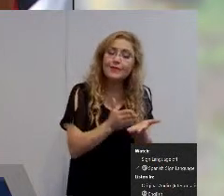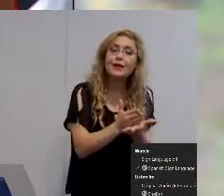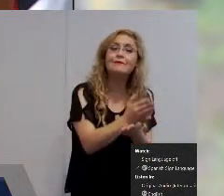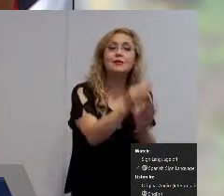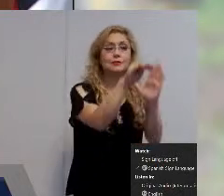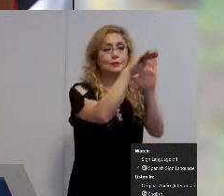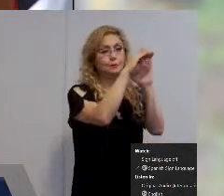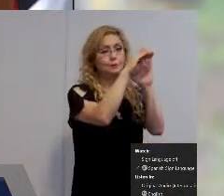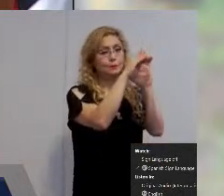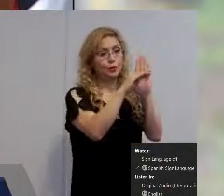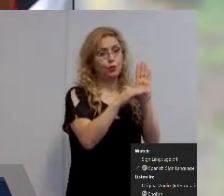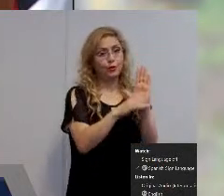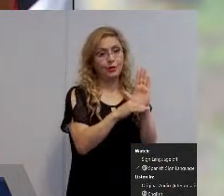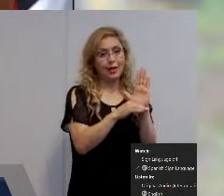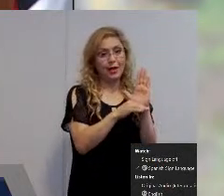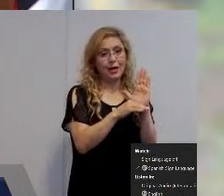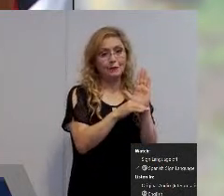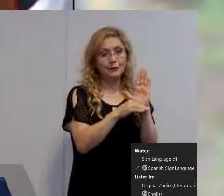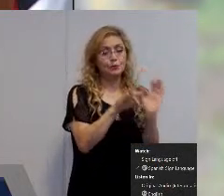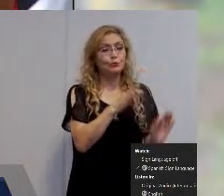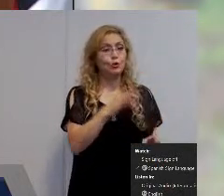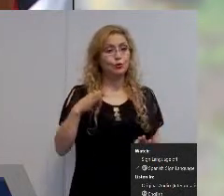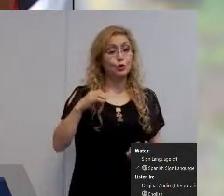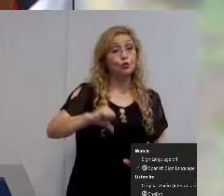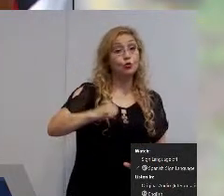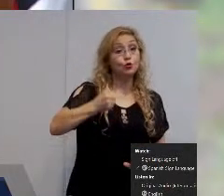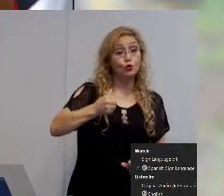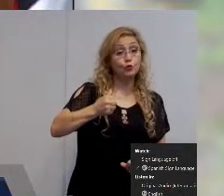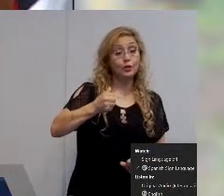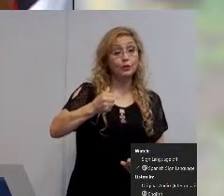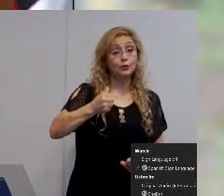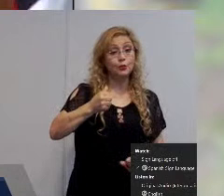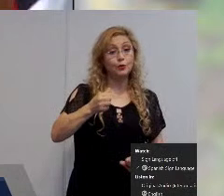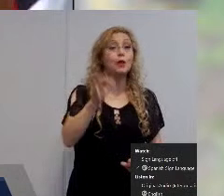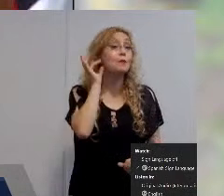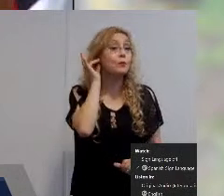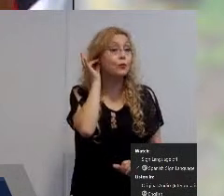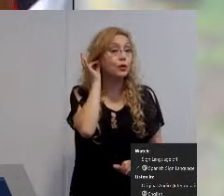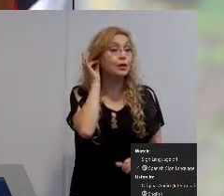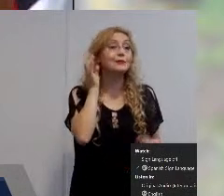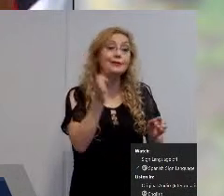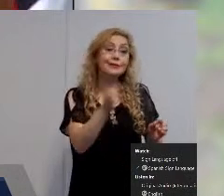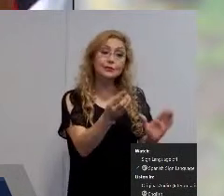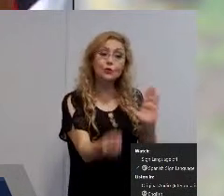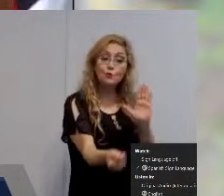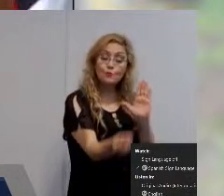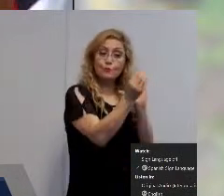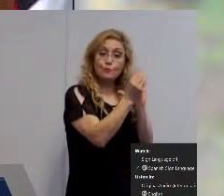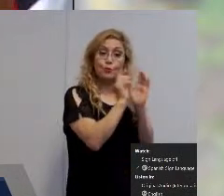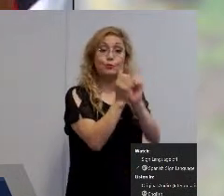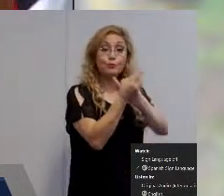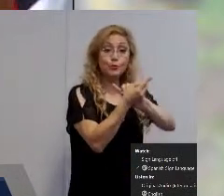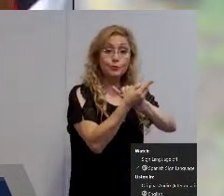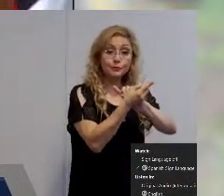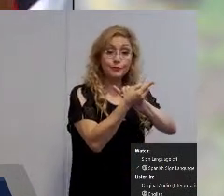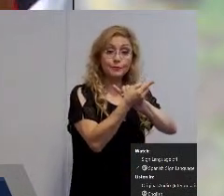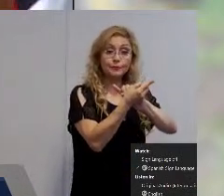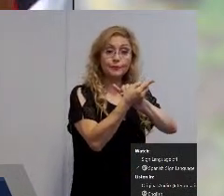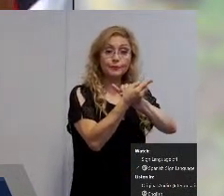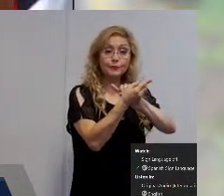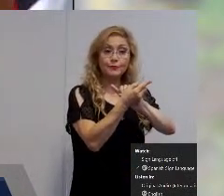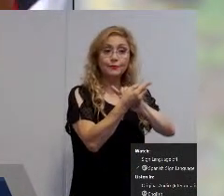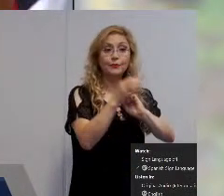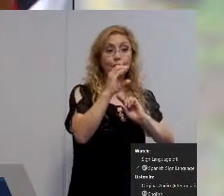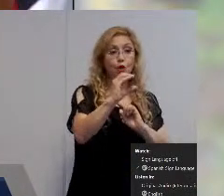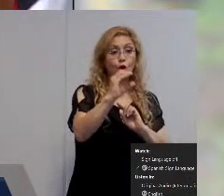strengthening the capacities of rural women in transformation and added value and sustainable development and